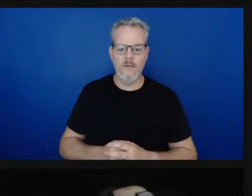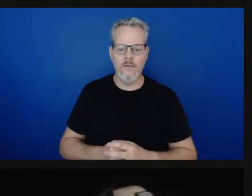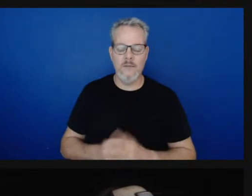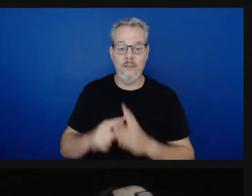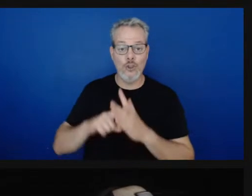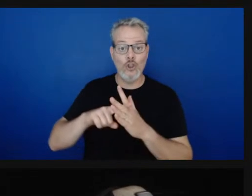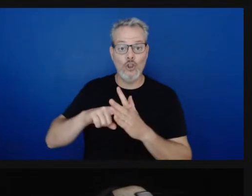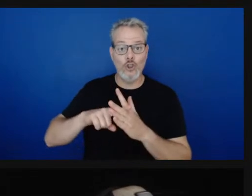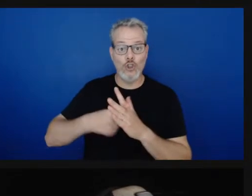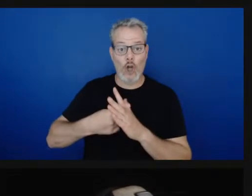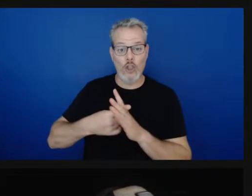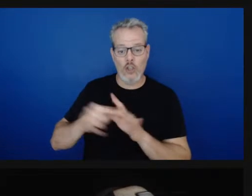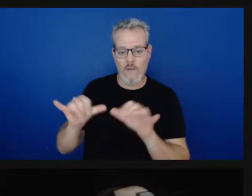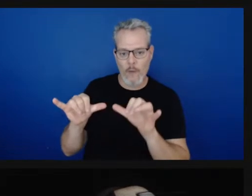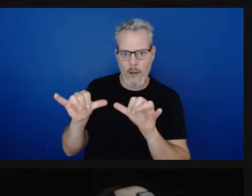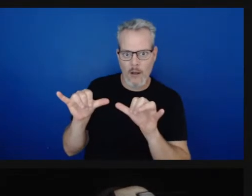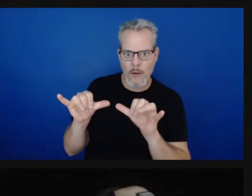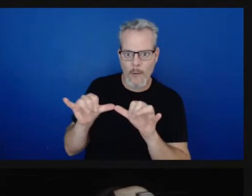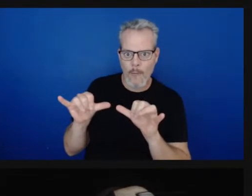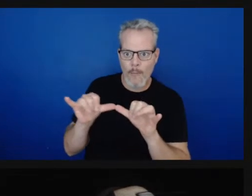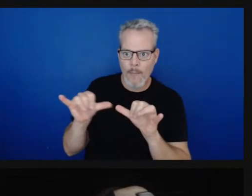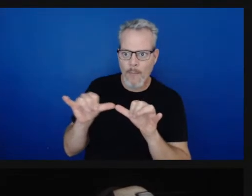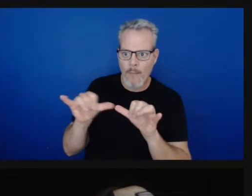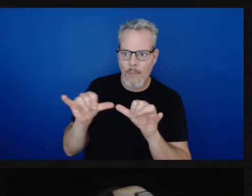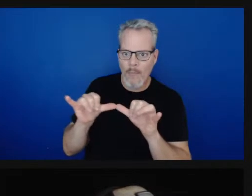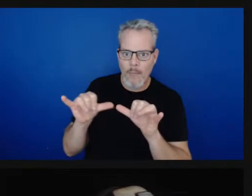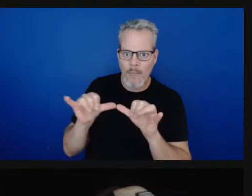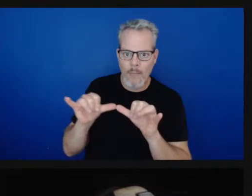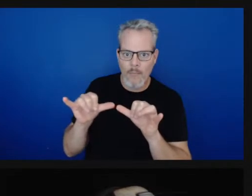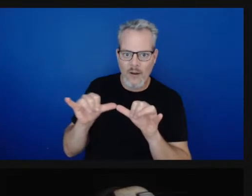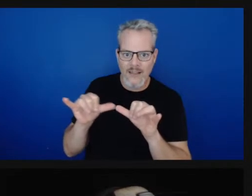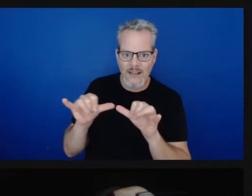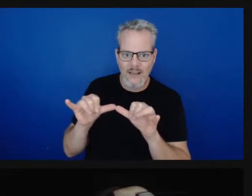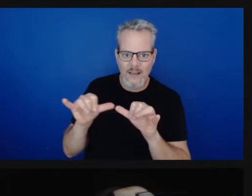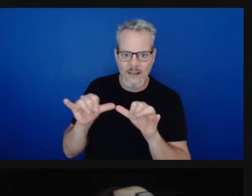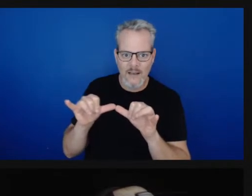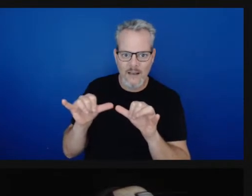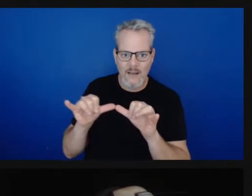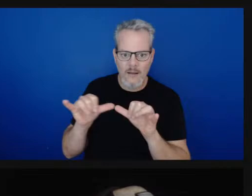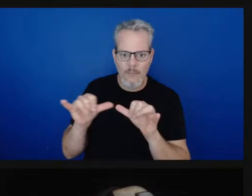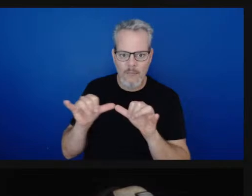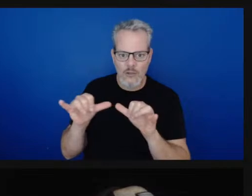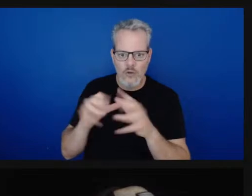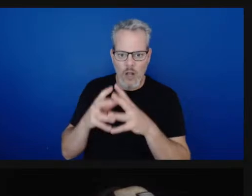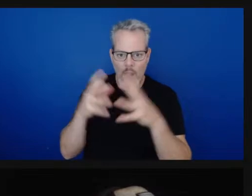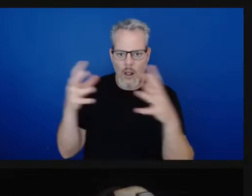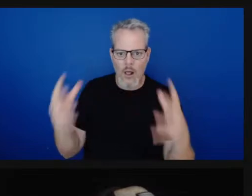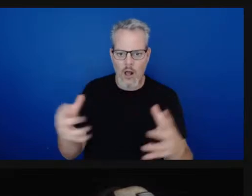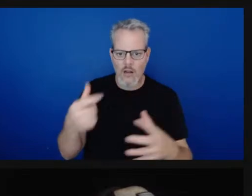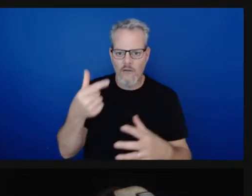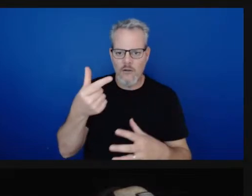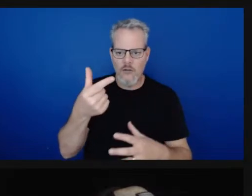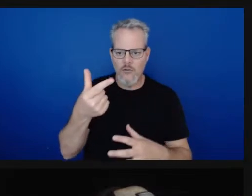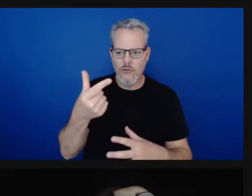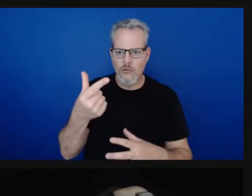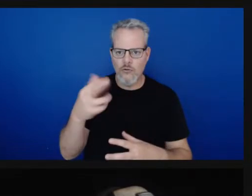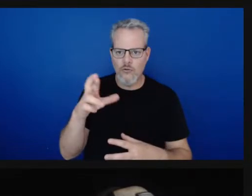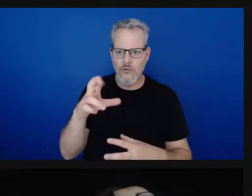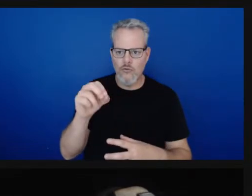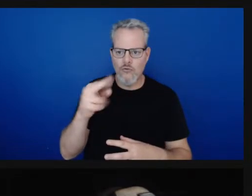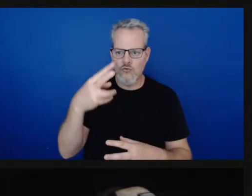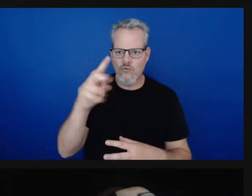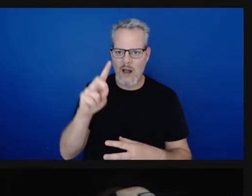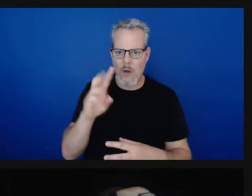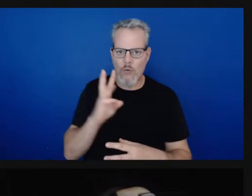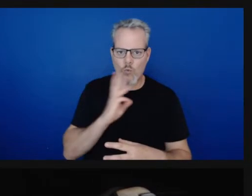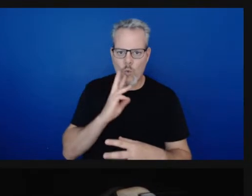measuring electrical resistivity, and this is useful initially to measure groundwater under Kilauea. He does this on Kilauea,